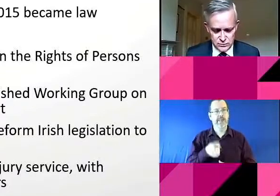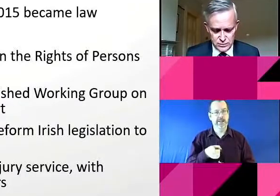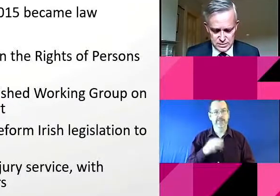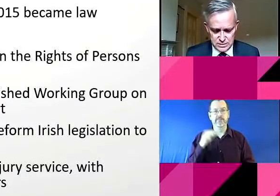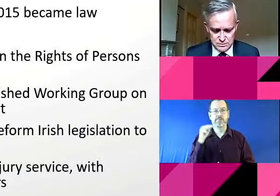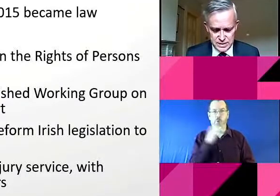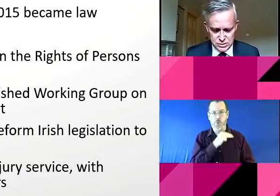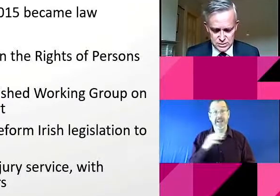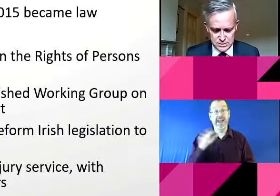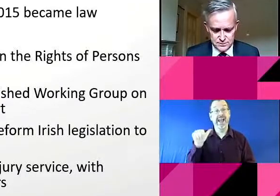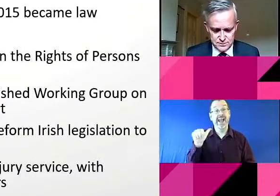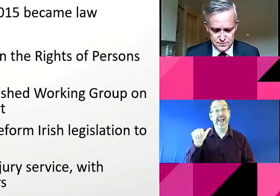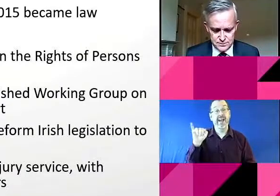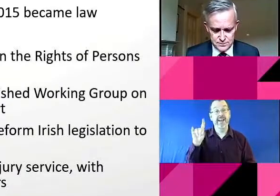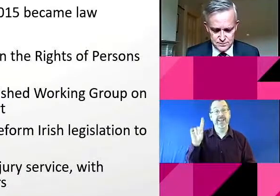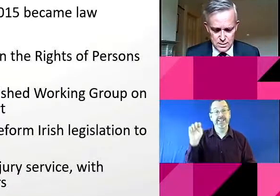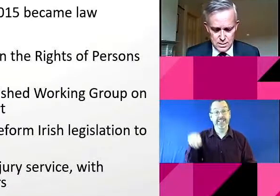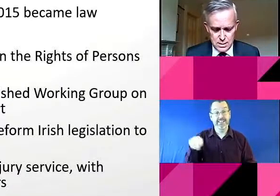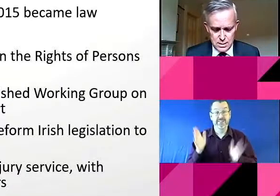Aideen has already mentioned.